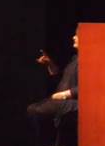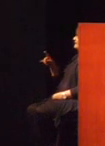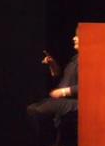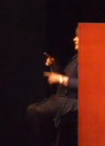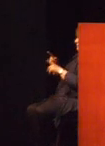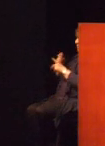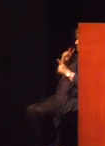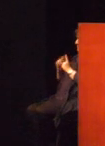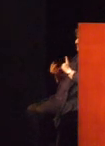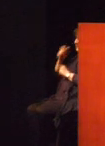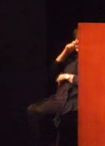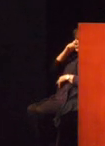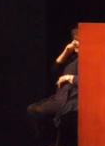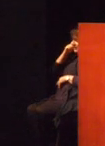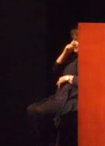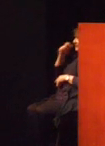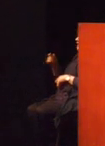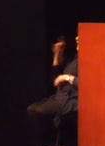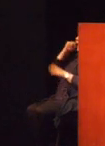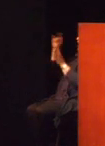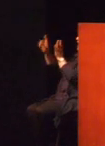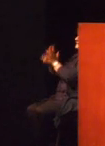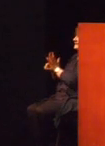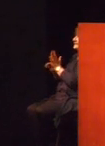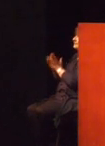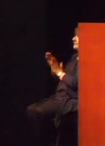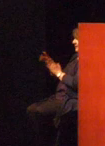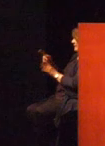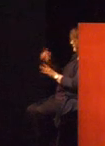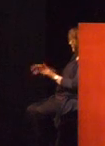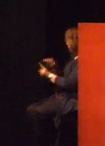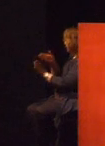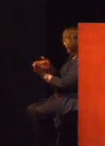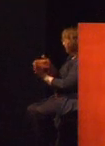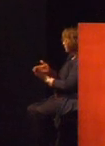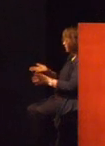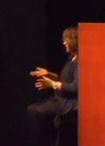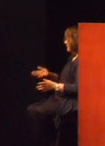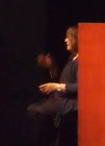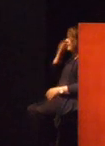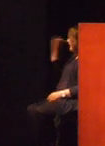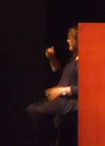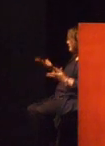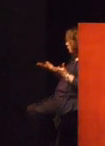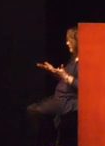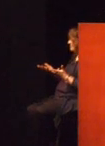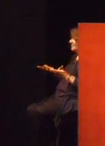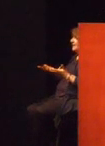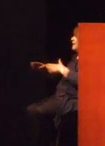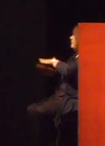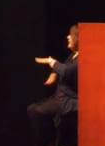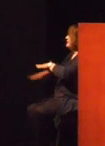racial identity development. And racial identity development comes from psychology. And the idea is essentially that racial